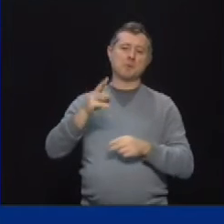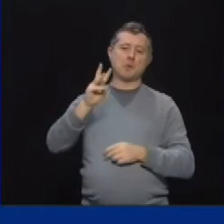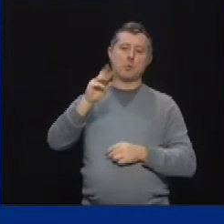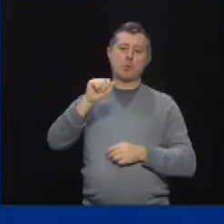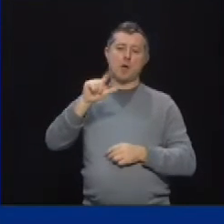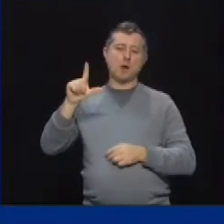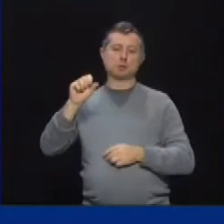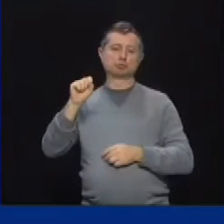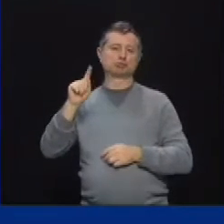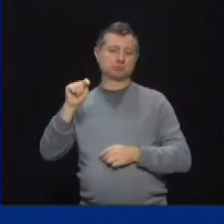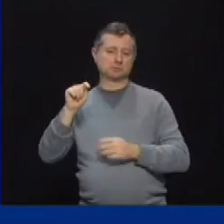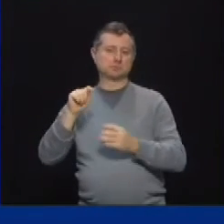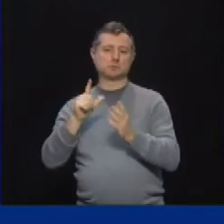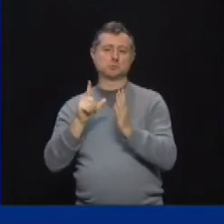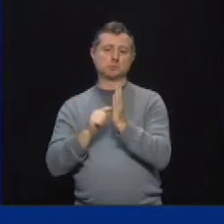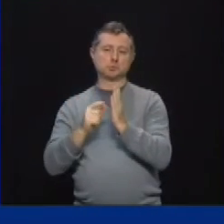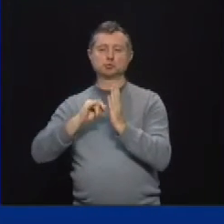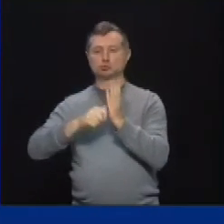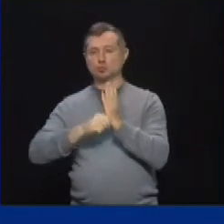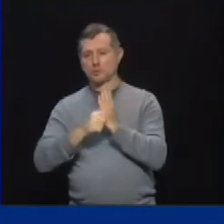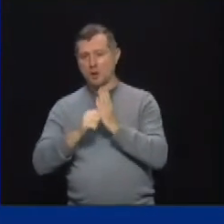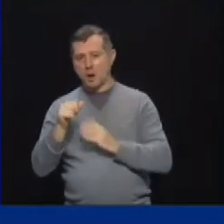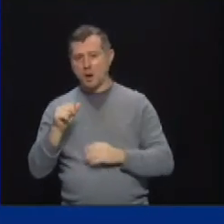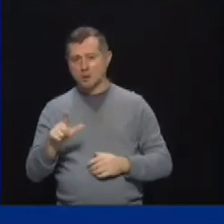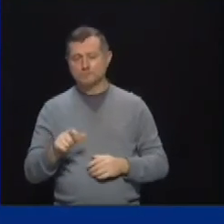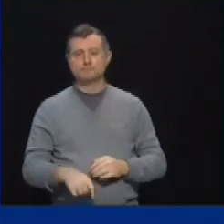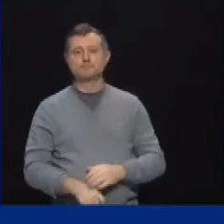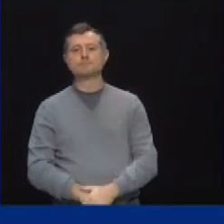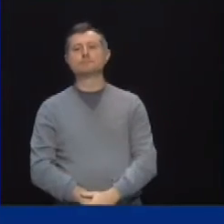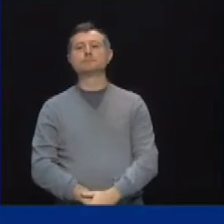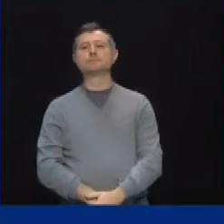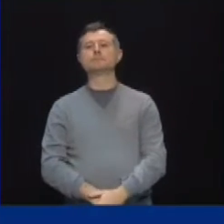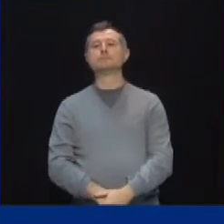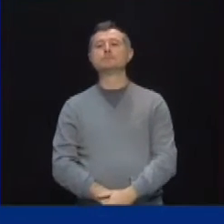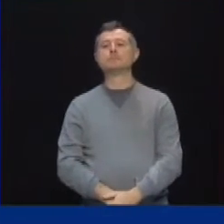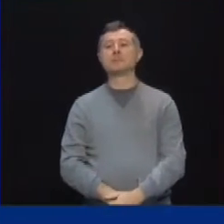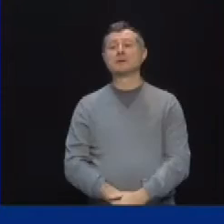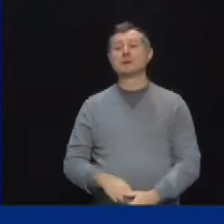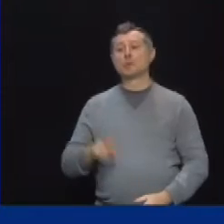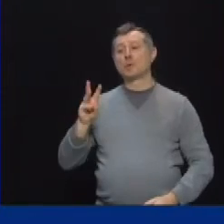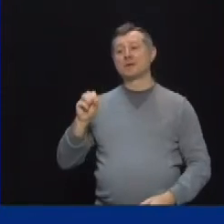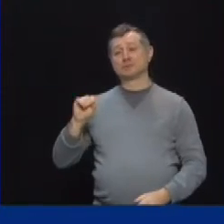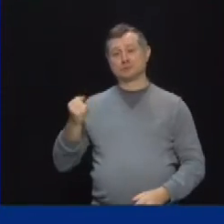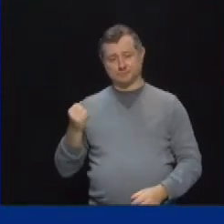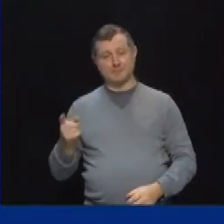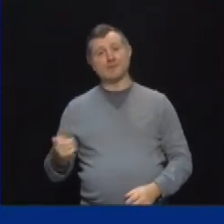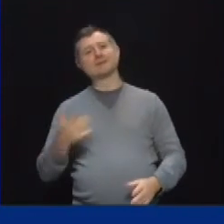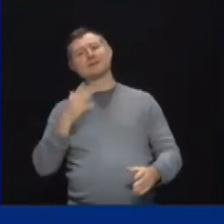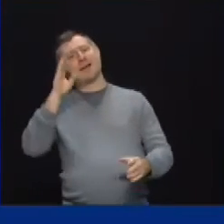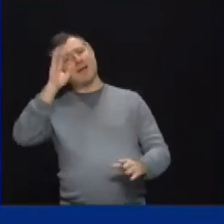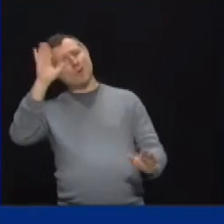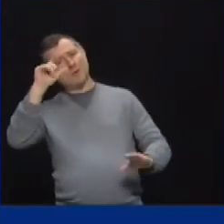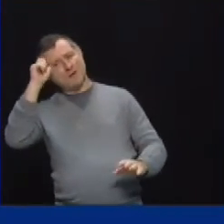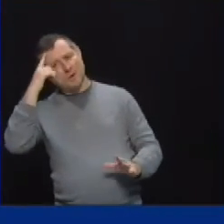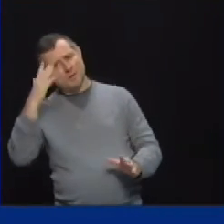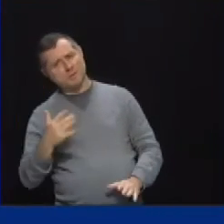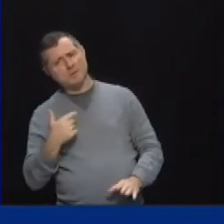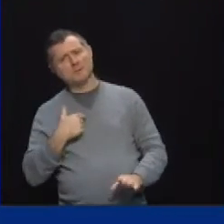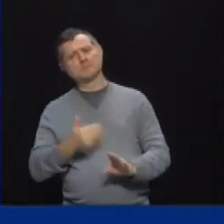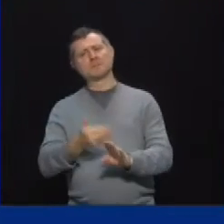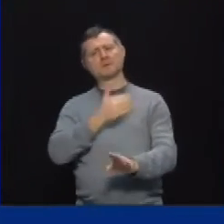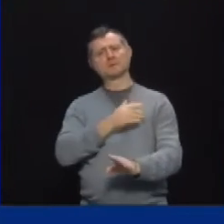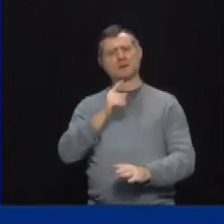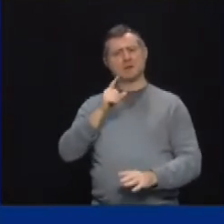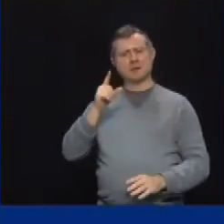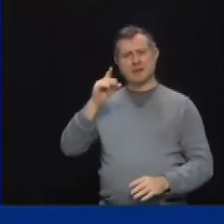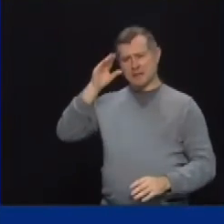Hi, Governor. Hi, Jimmy. So the last guy had lots of plans for New York City infrastructure. He wanted to, take down